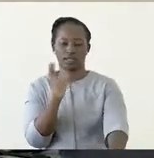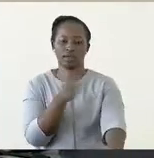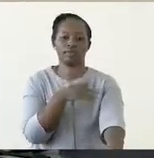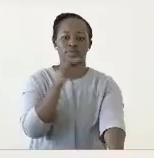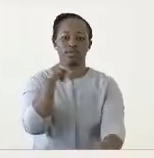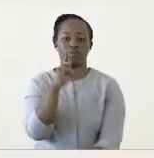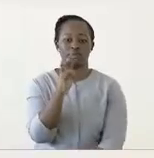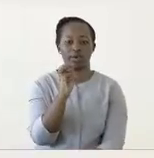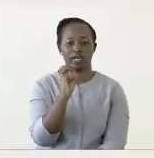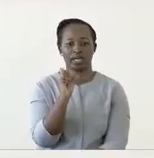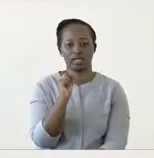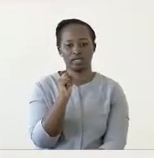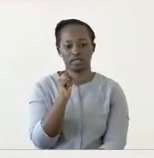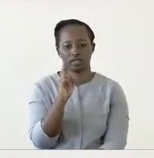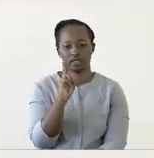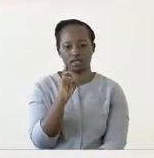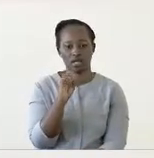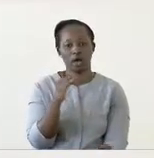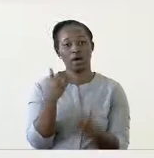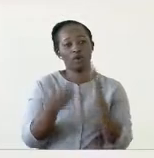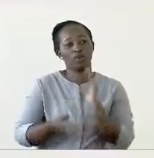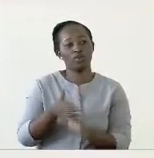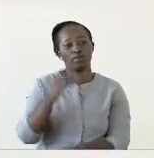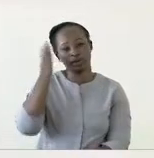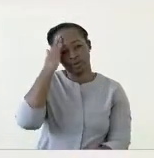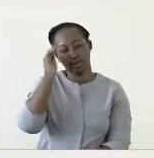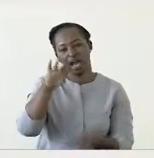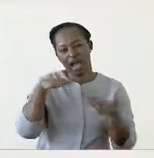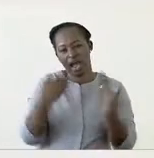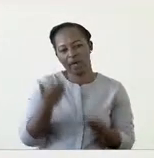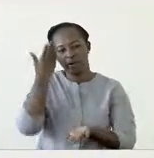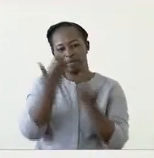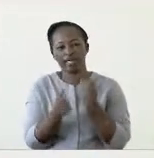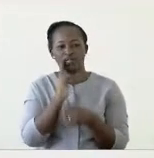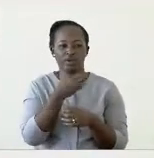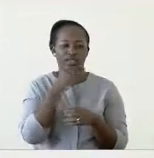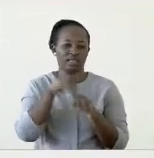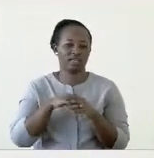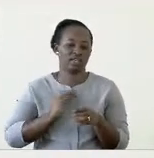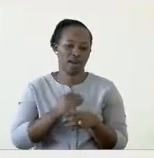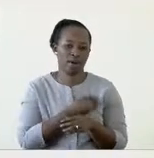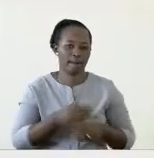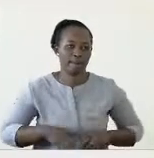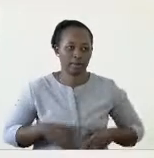that automatically, when you talk about these things, that how would we balance the water in our body?